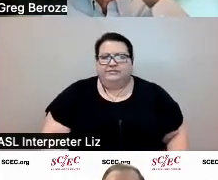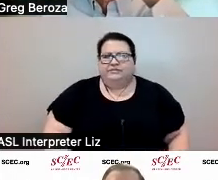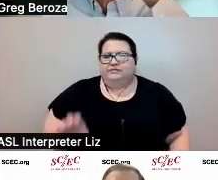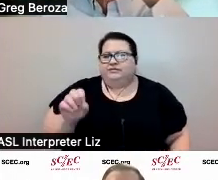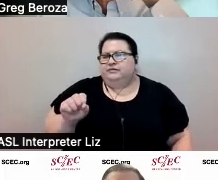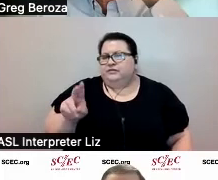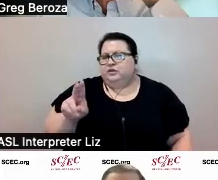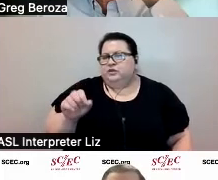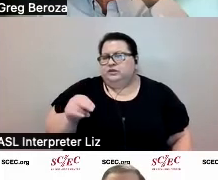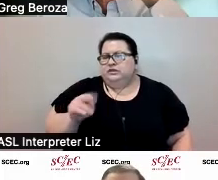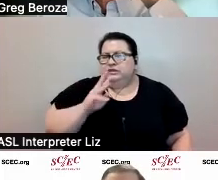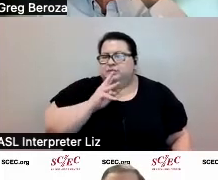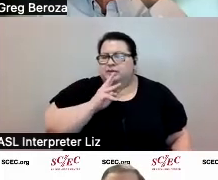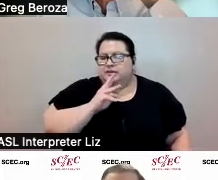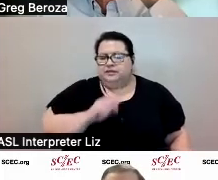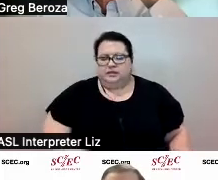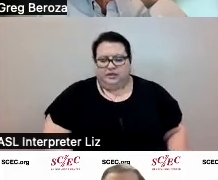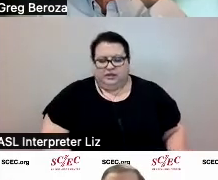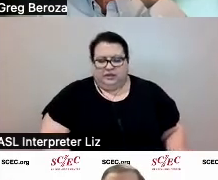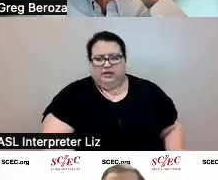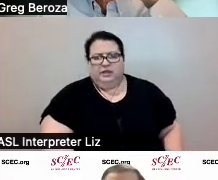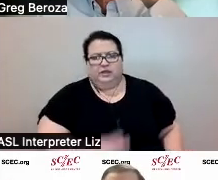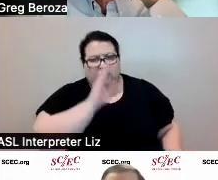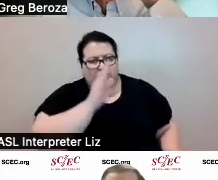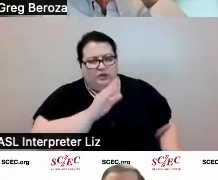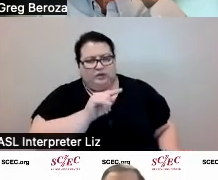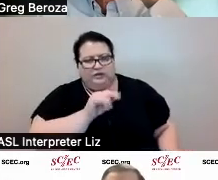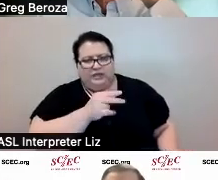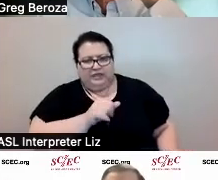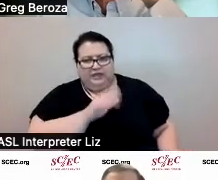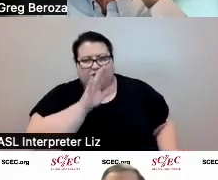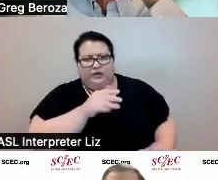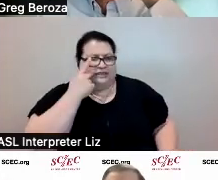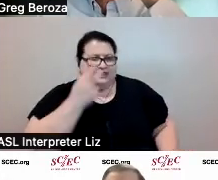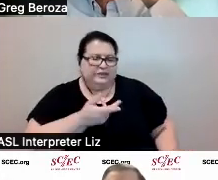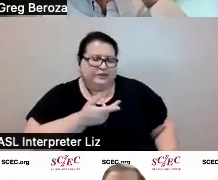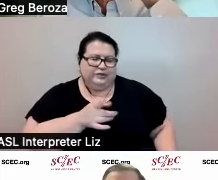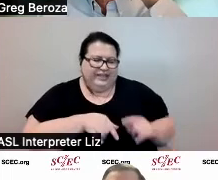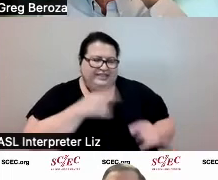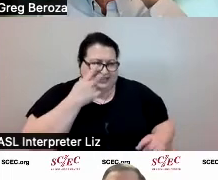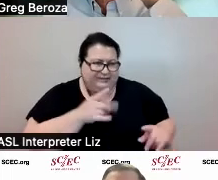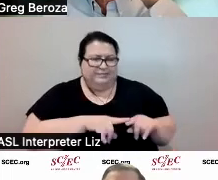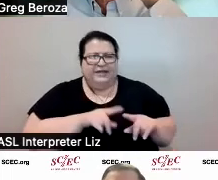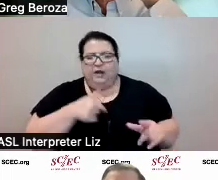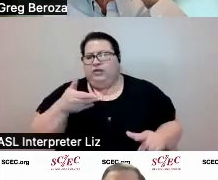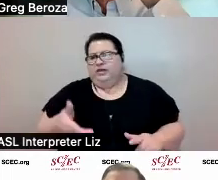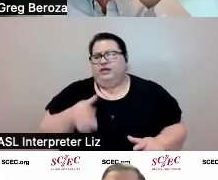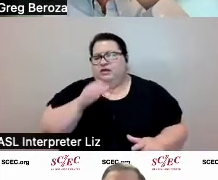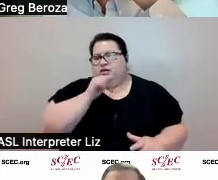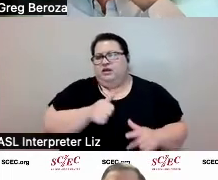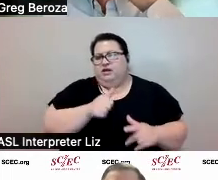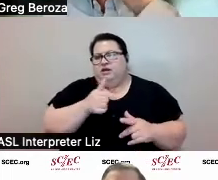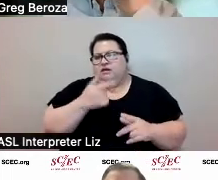Go ahead, Sue. Hi, Tanya. It's great to see you, although we can't see you. I was there, but not